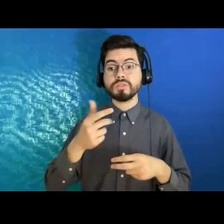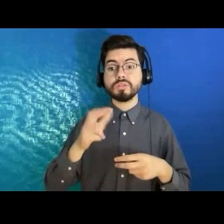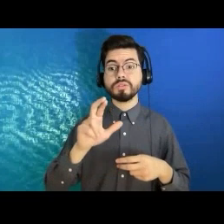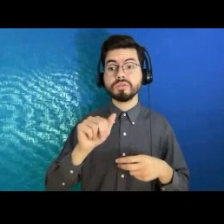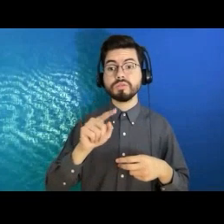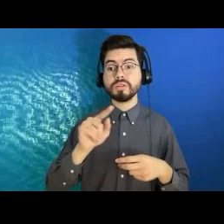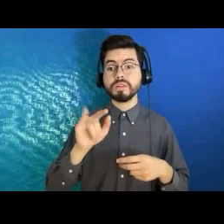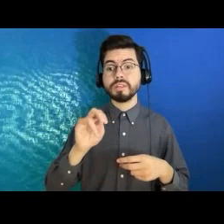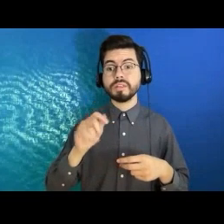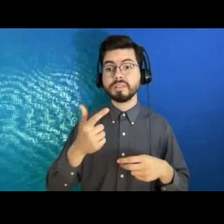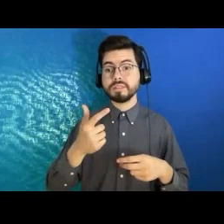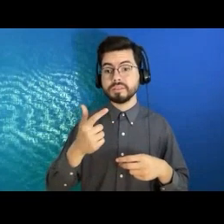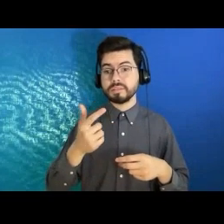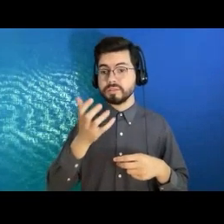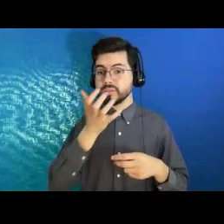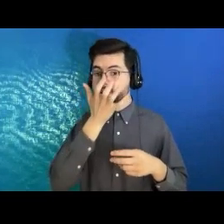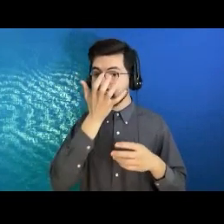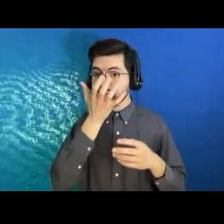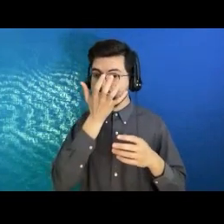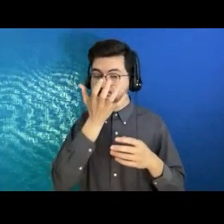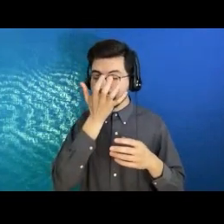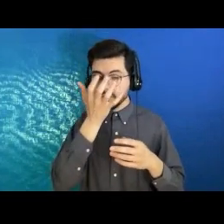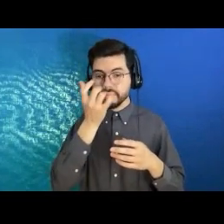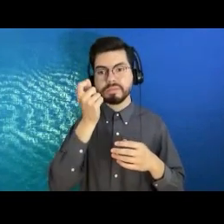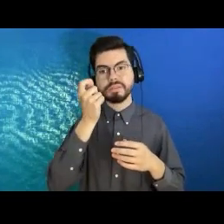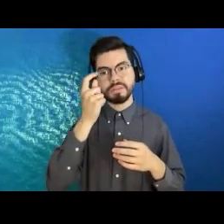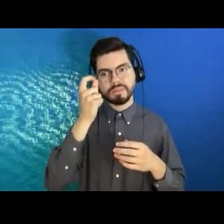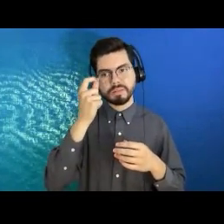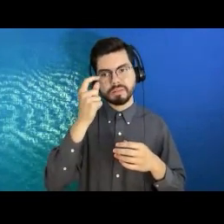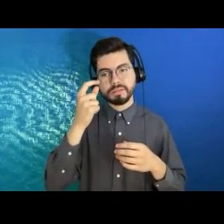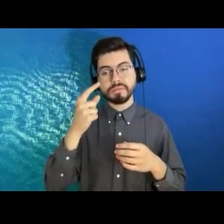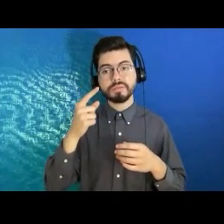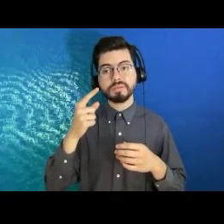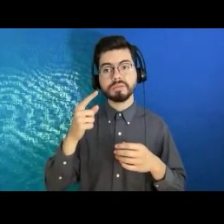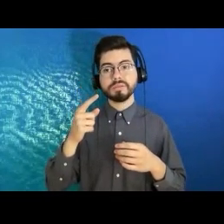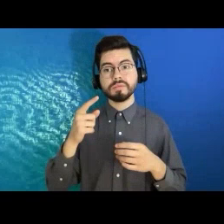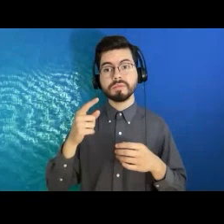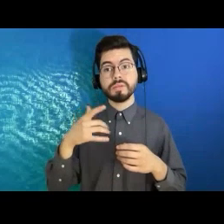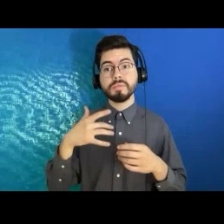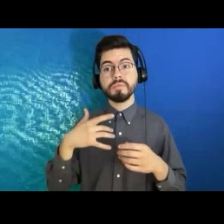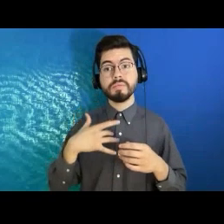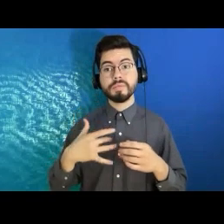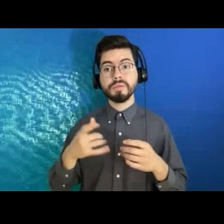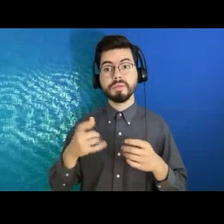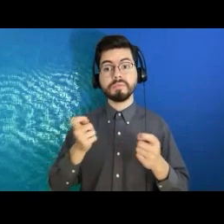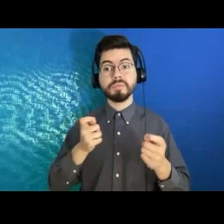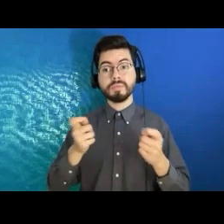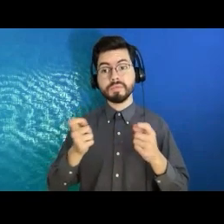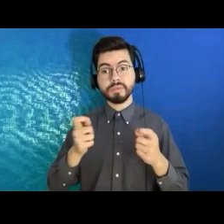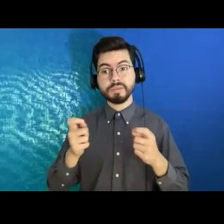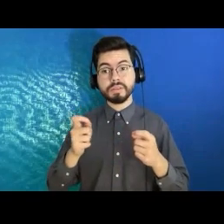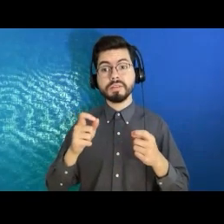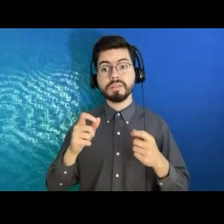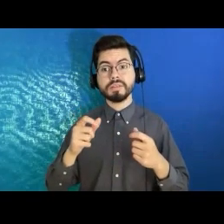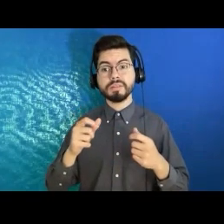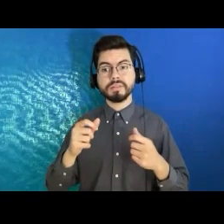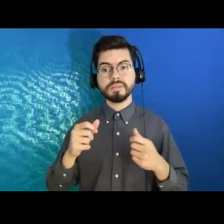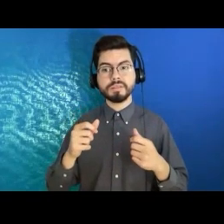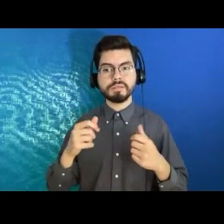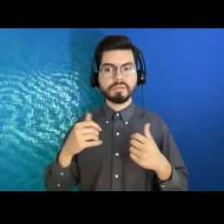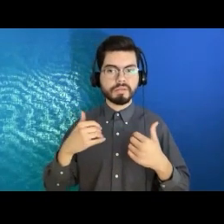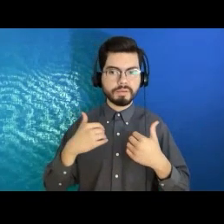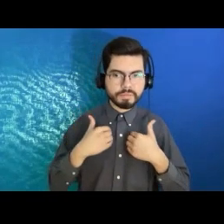which are very different than the types of things we manage for when we're managing livestock in areas.